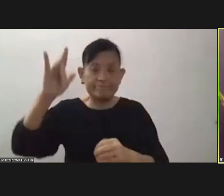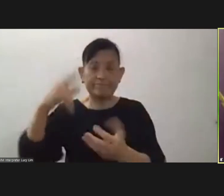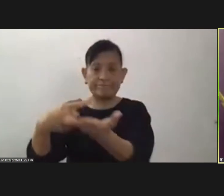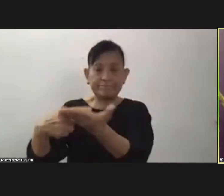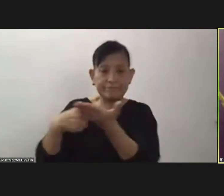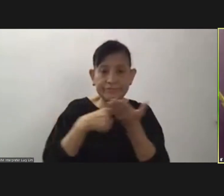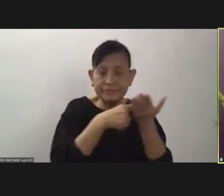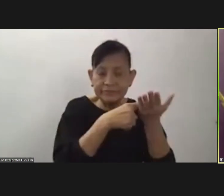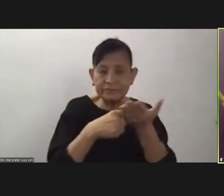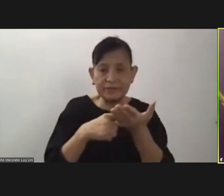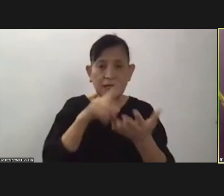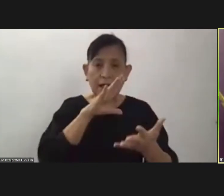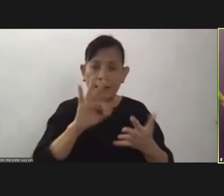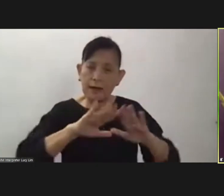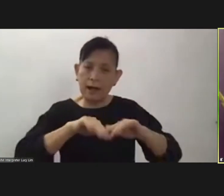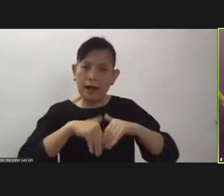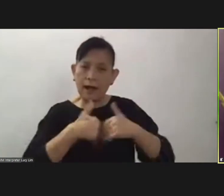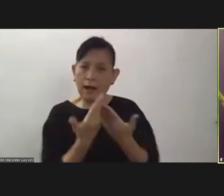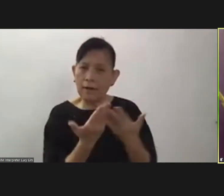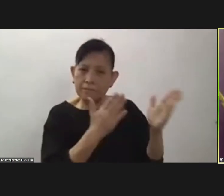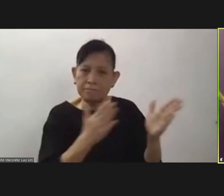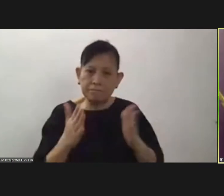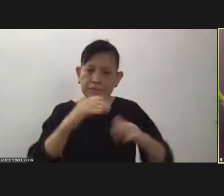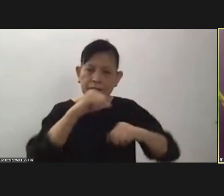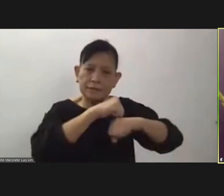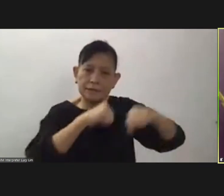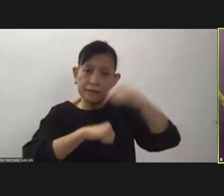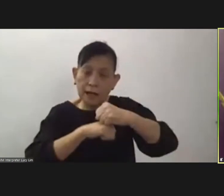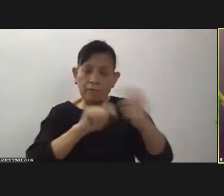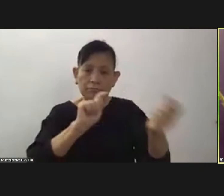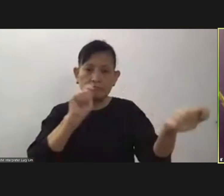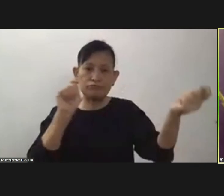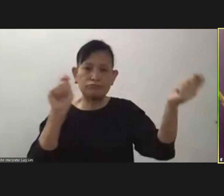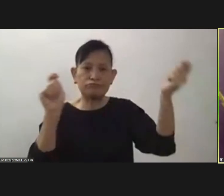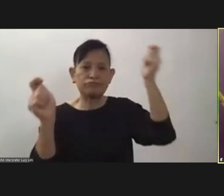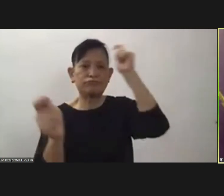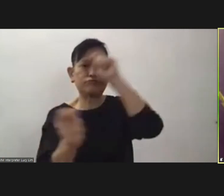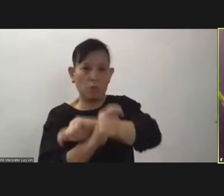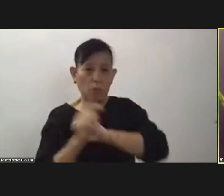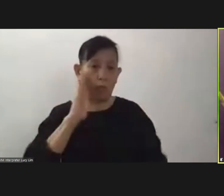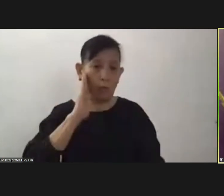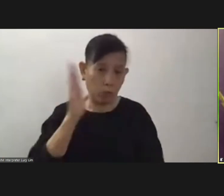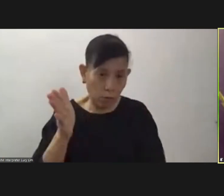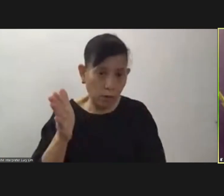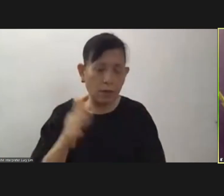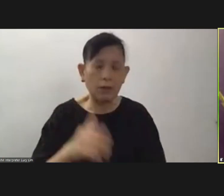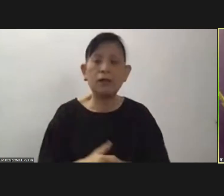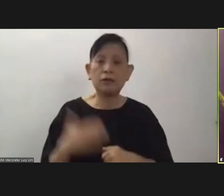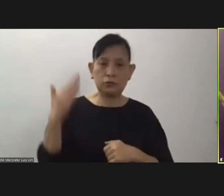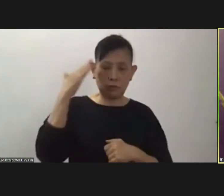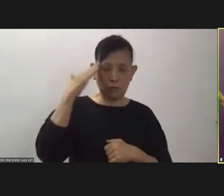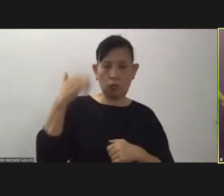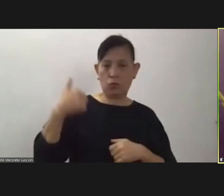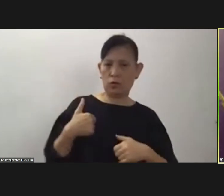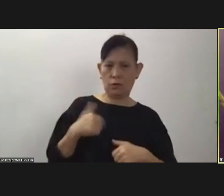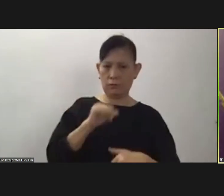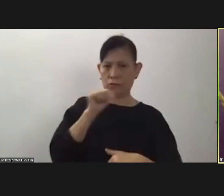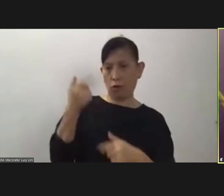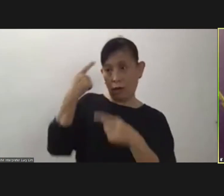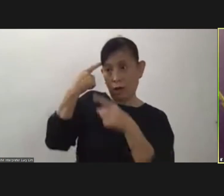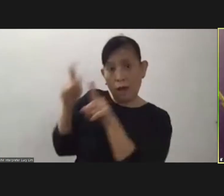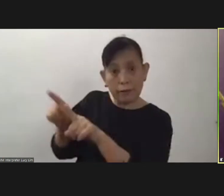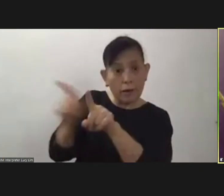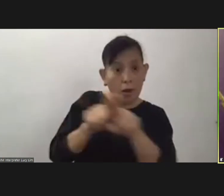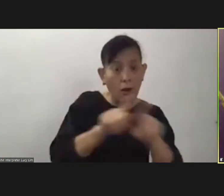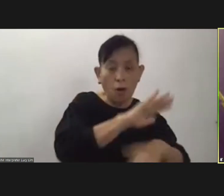most strategic, that could again lead to change. And no matter how much we disagree with each other, I think it is important to be